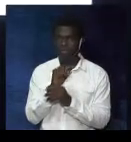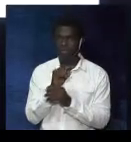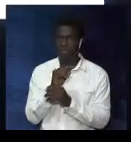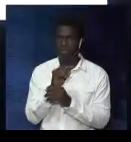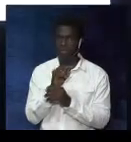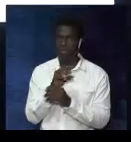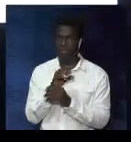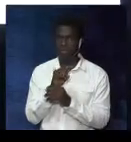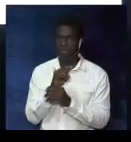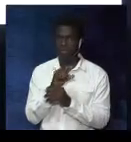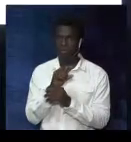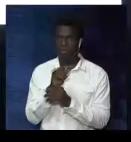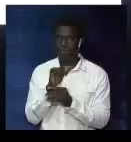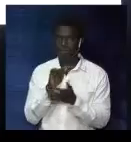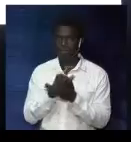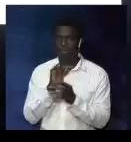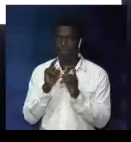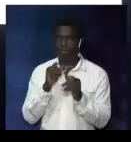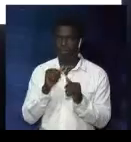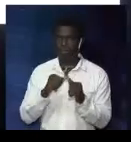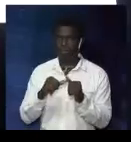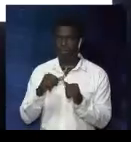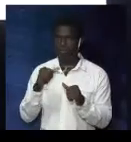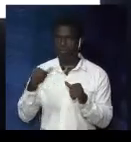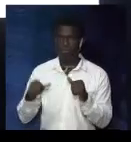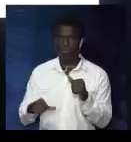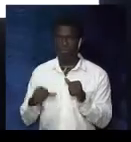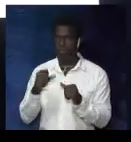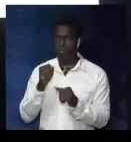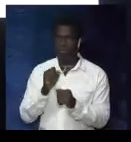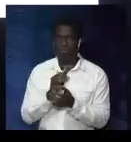Isosceles. That's talking about angles.